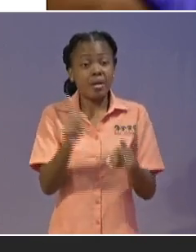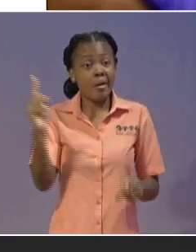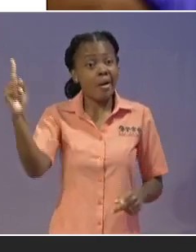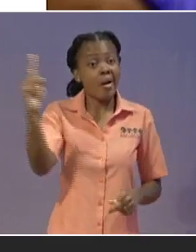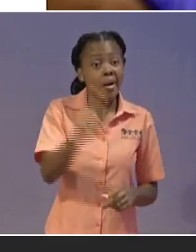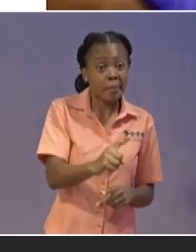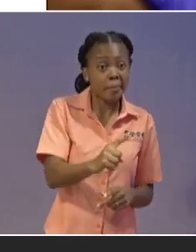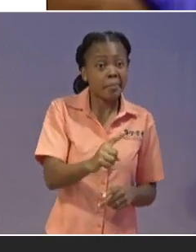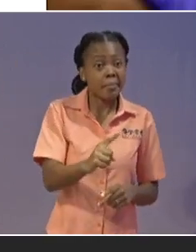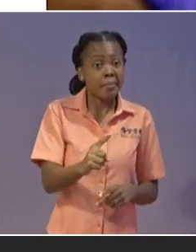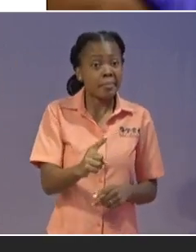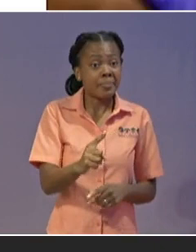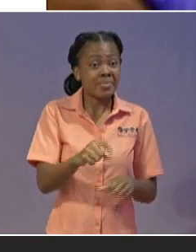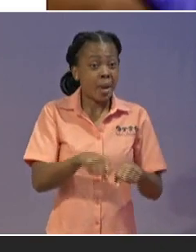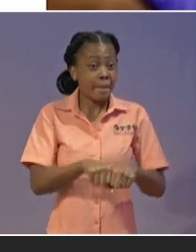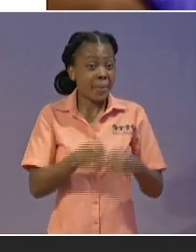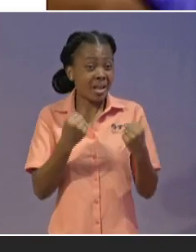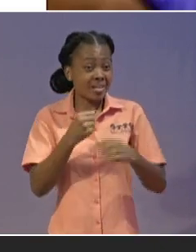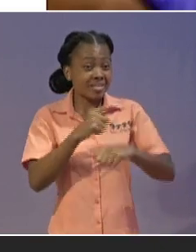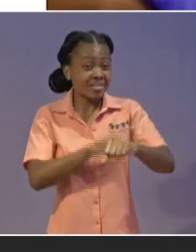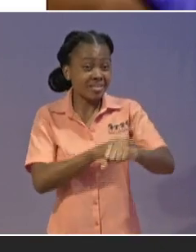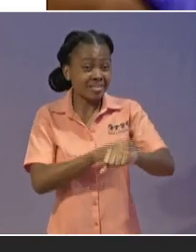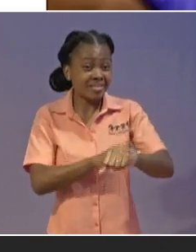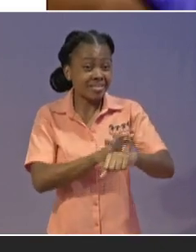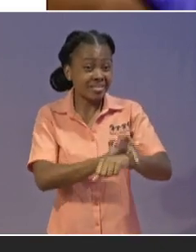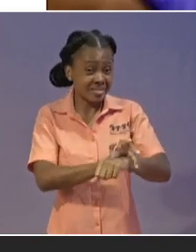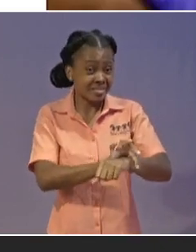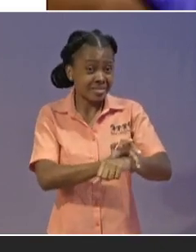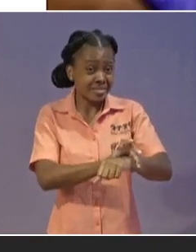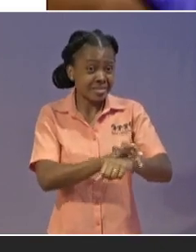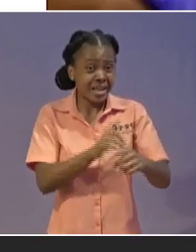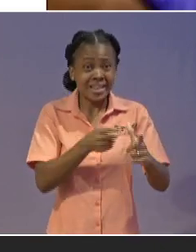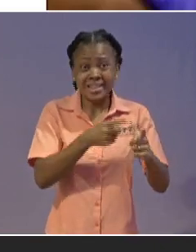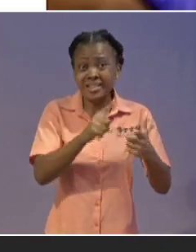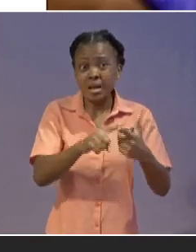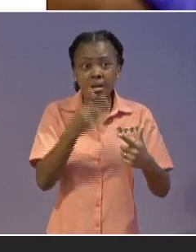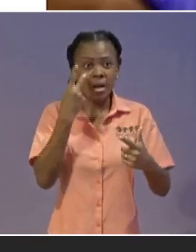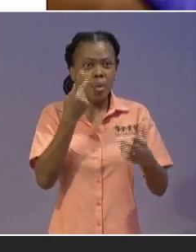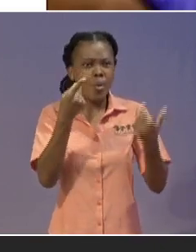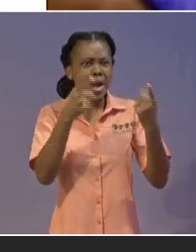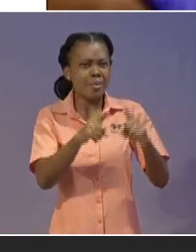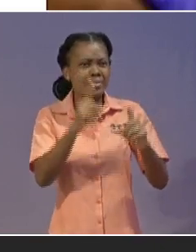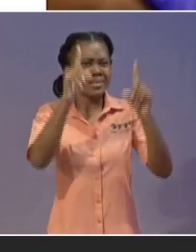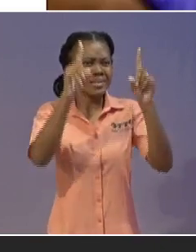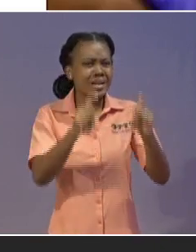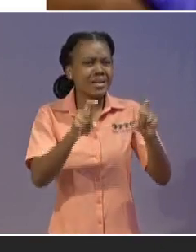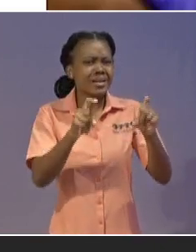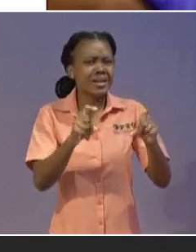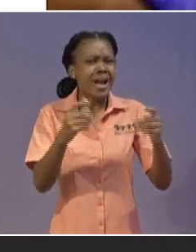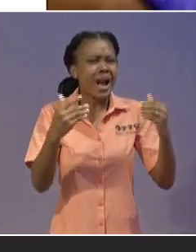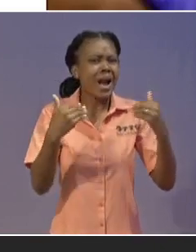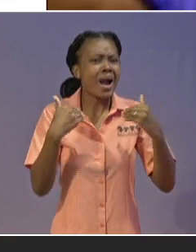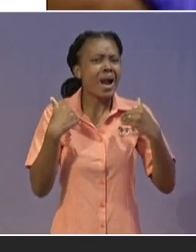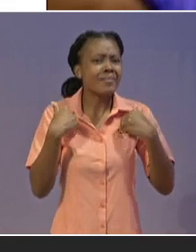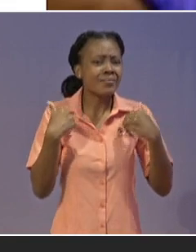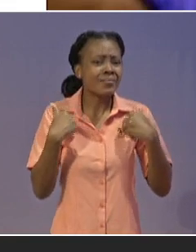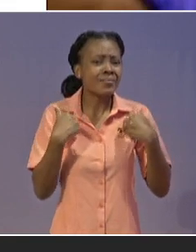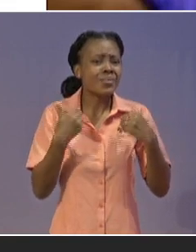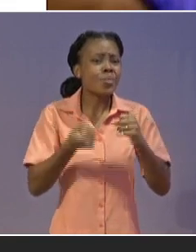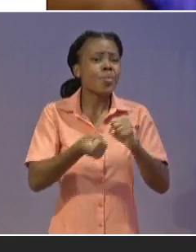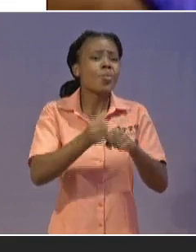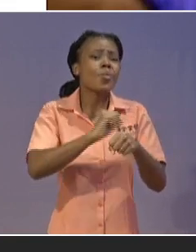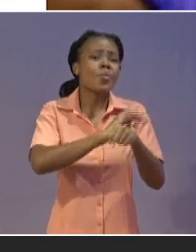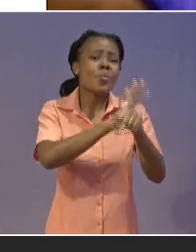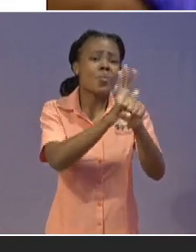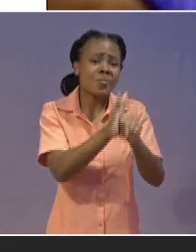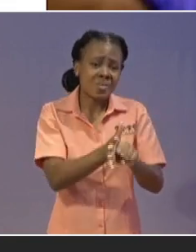wrist or their hand, and they also have COVID by chance. But that's a smaller group. The larger group are the ones who